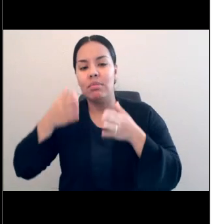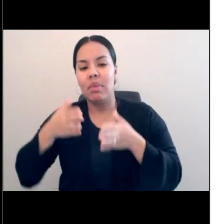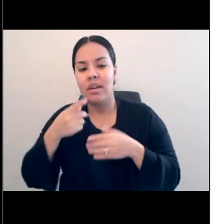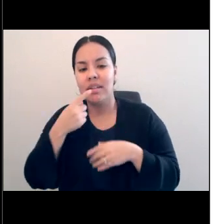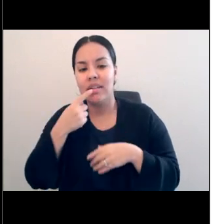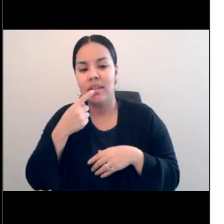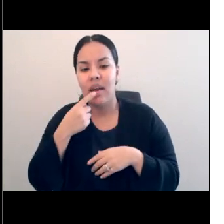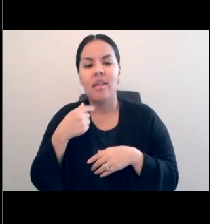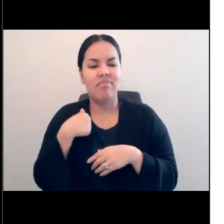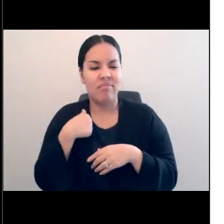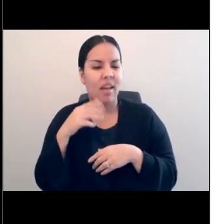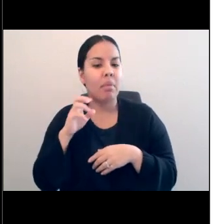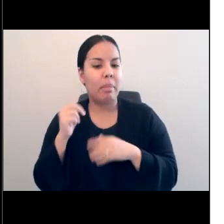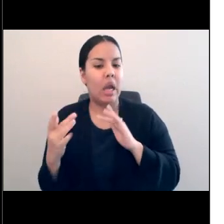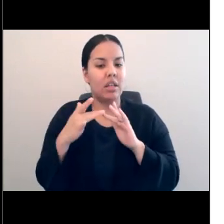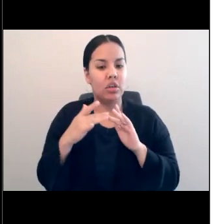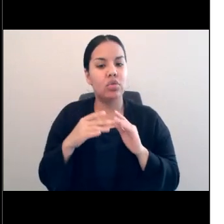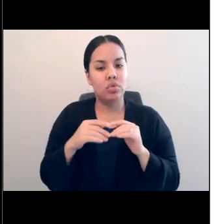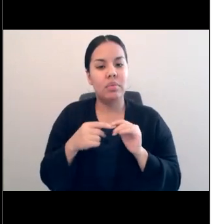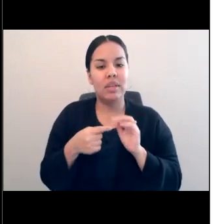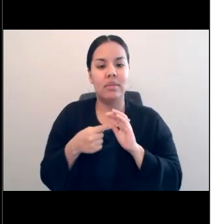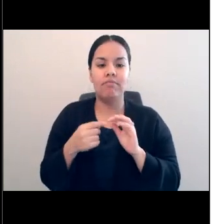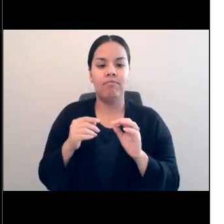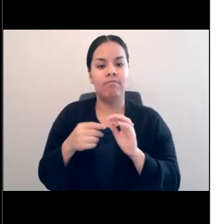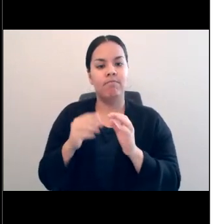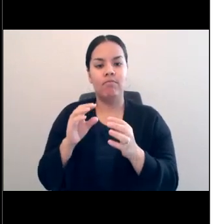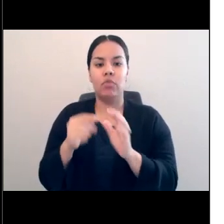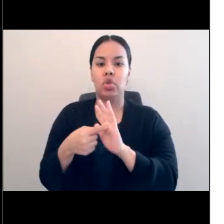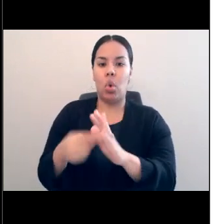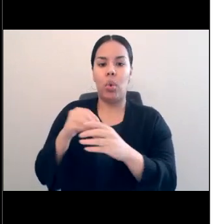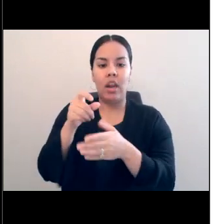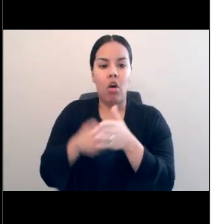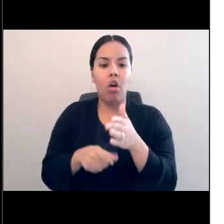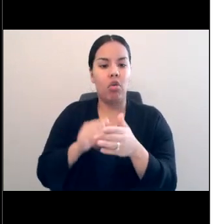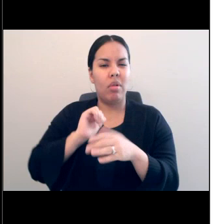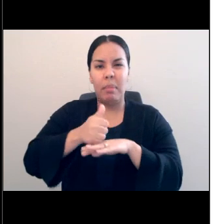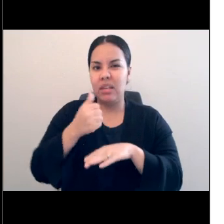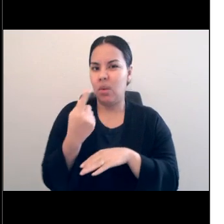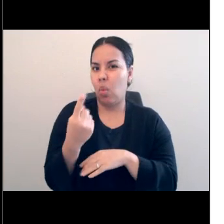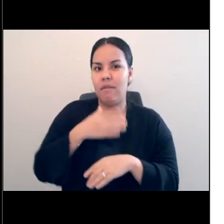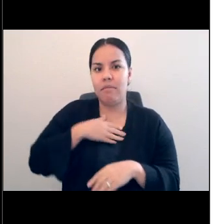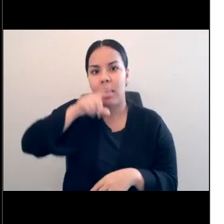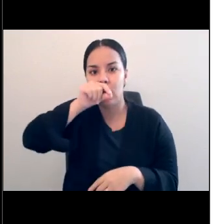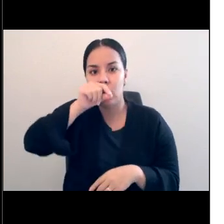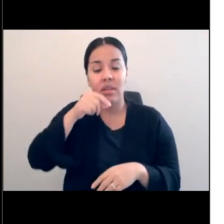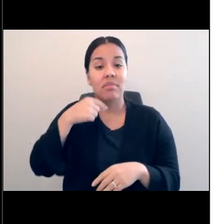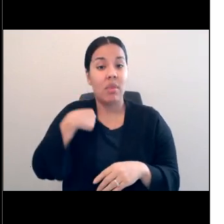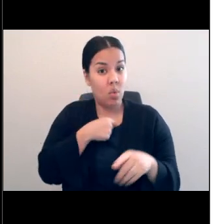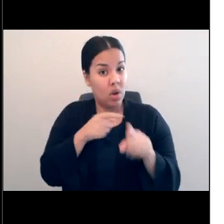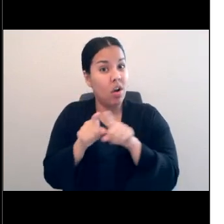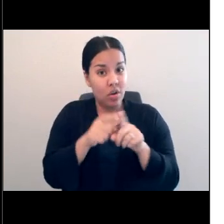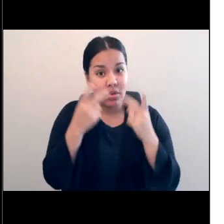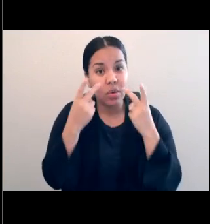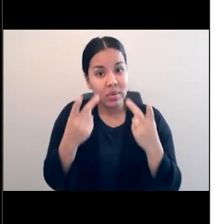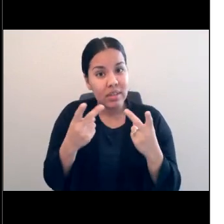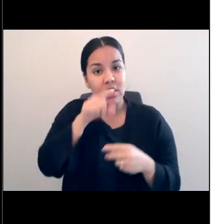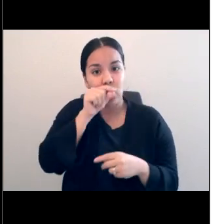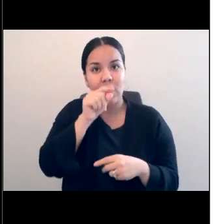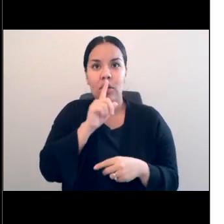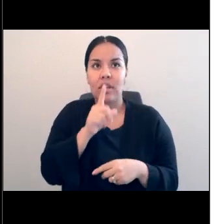been contacted to be featured in an article based on one of my tweets. And we also find that Twitter is